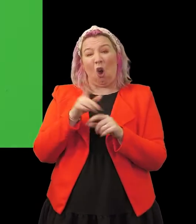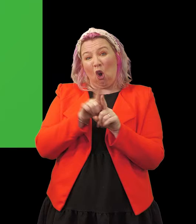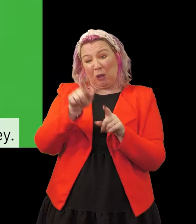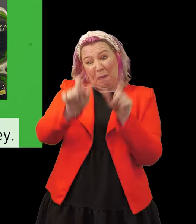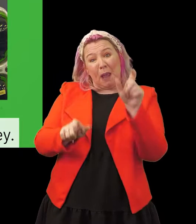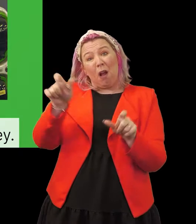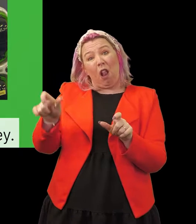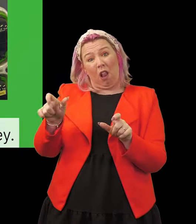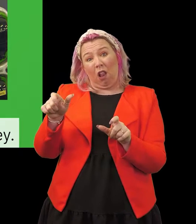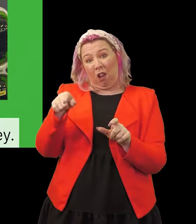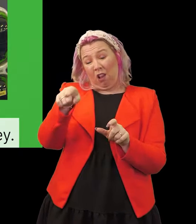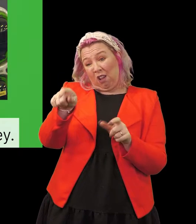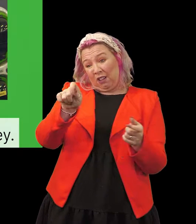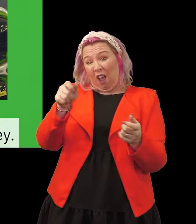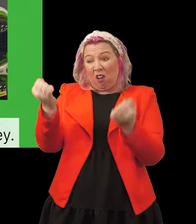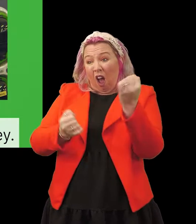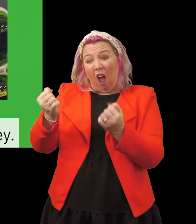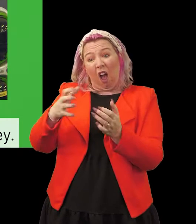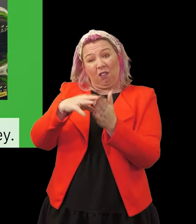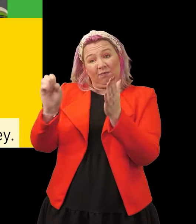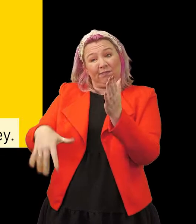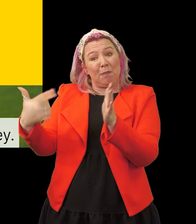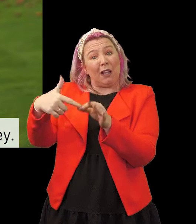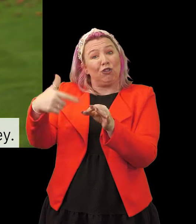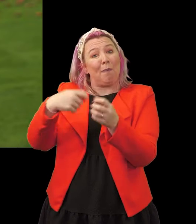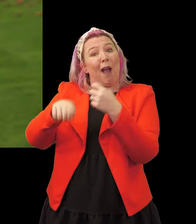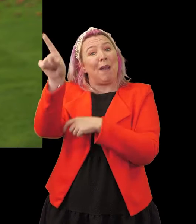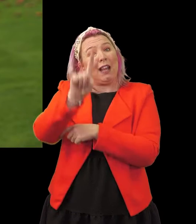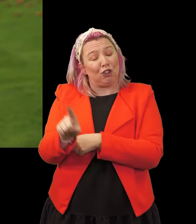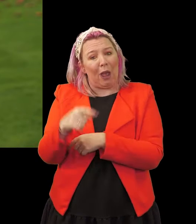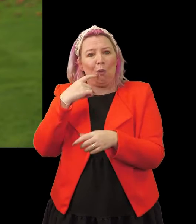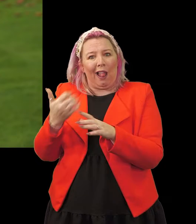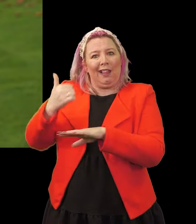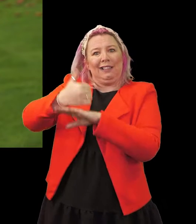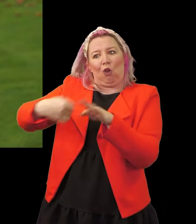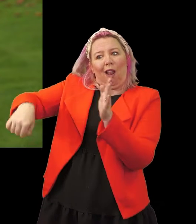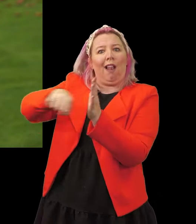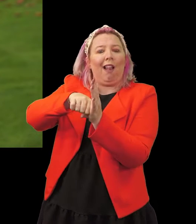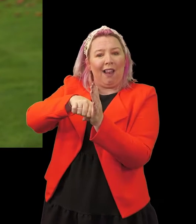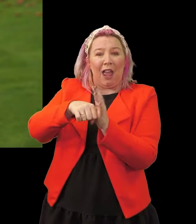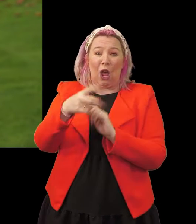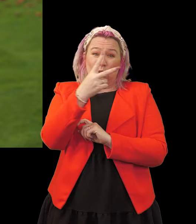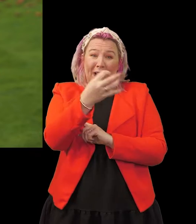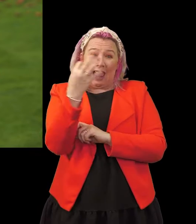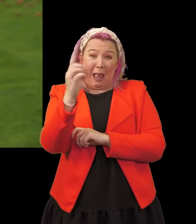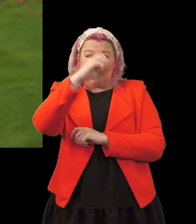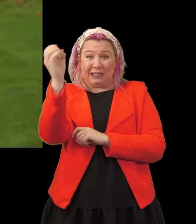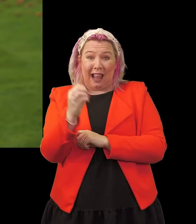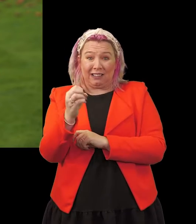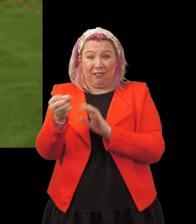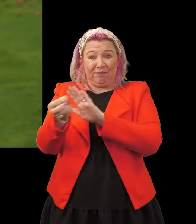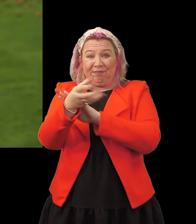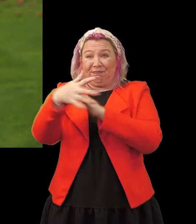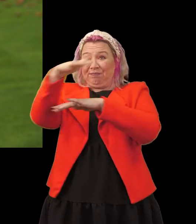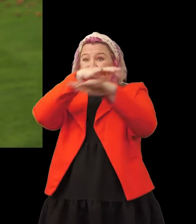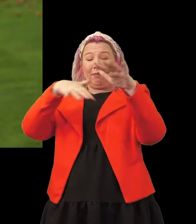to electric with the installing of electric charging vehicle points across Surrey. 28% of Surrey's emissions come from the gas, heating oil and